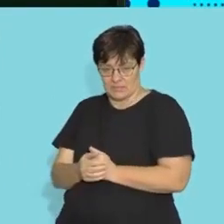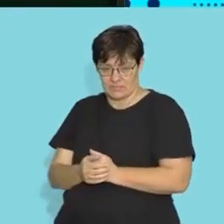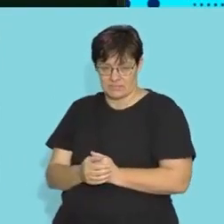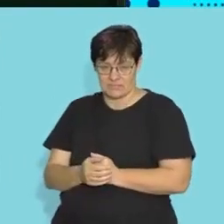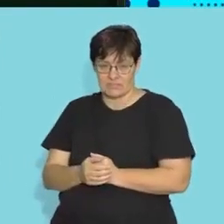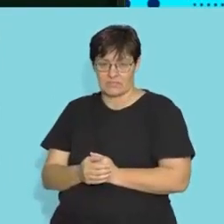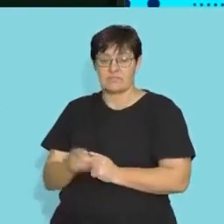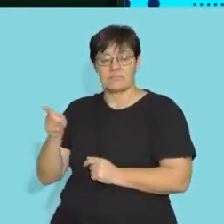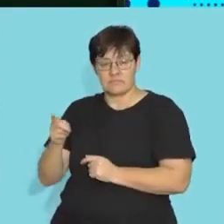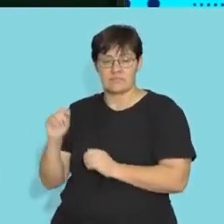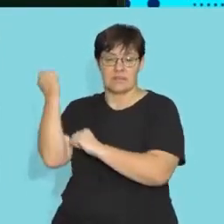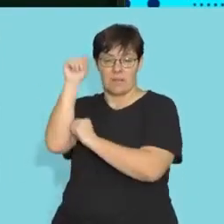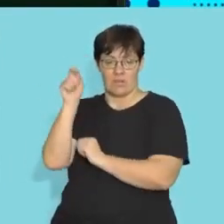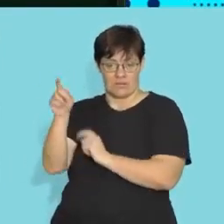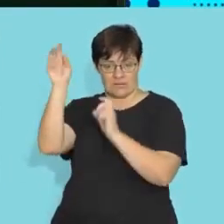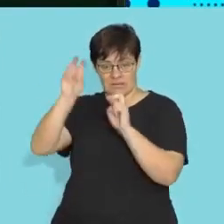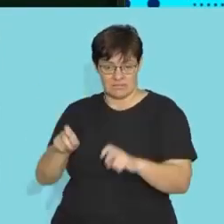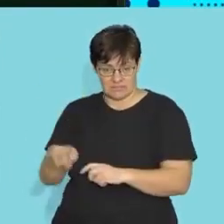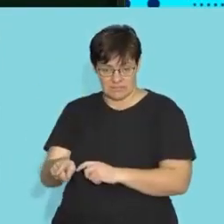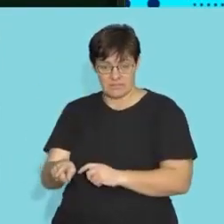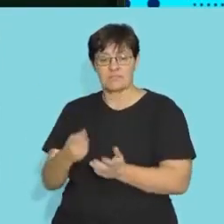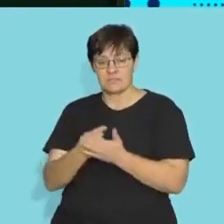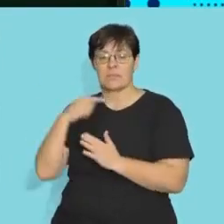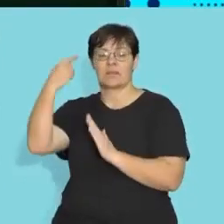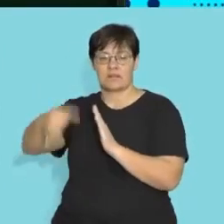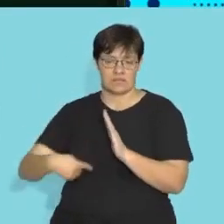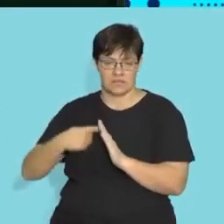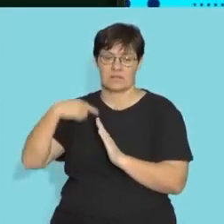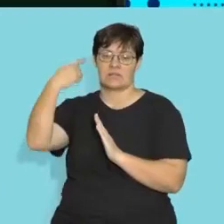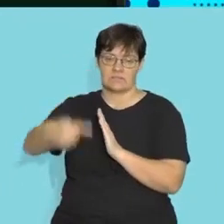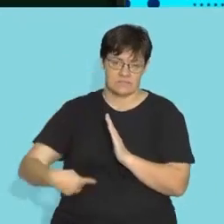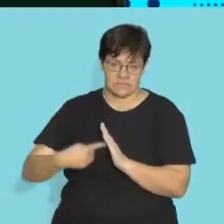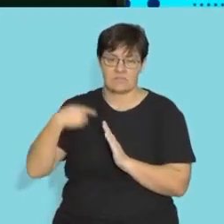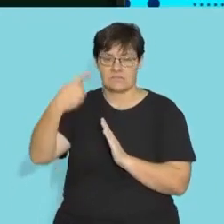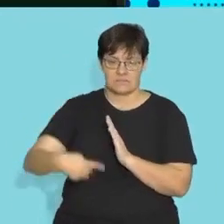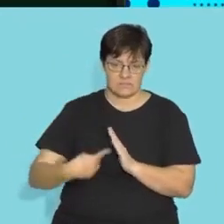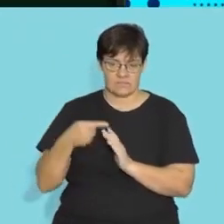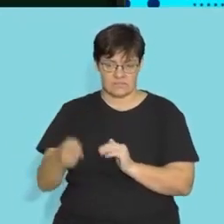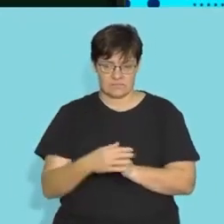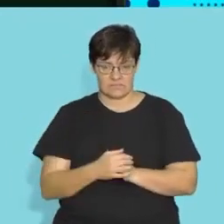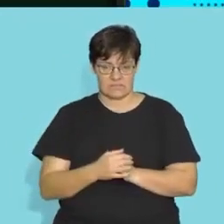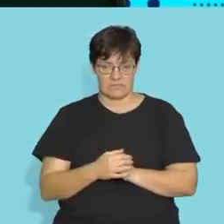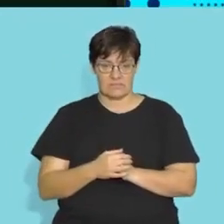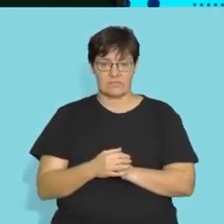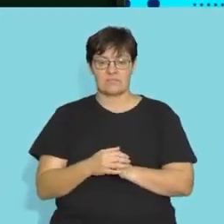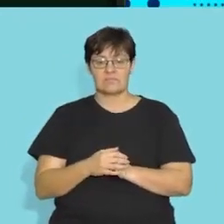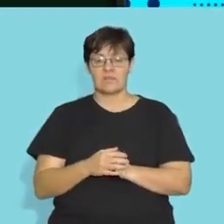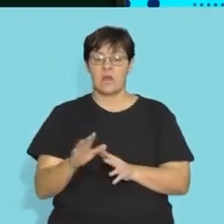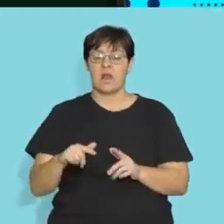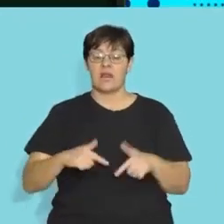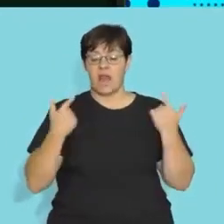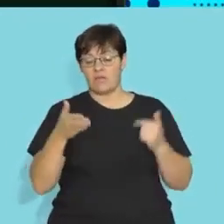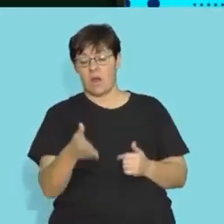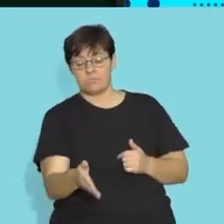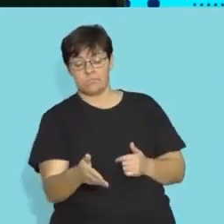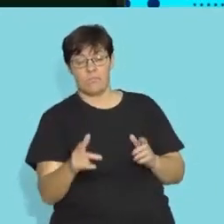the quality of water that is used in a hydroelectric power station means that that water is constantly circulated. If we examine